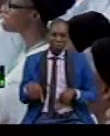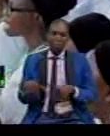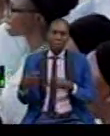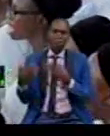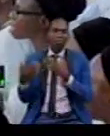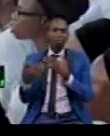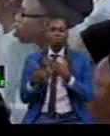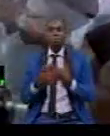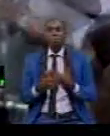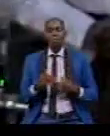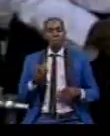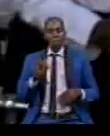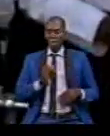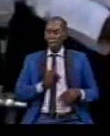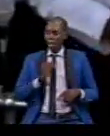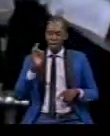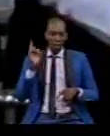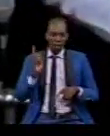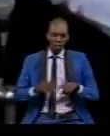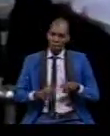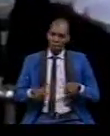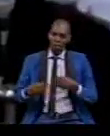to the language section.